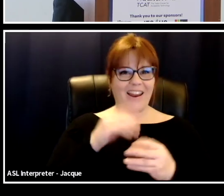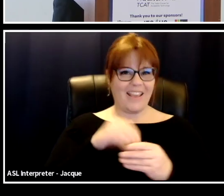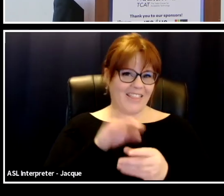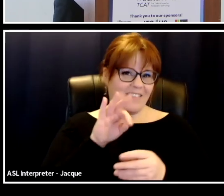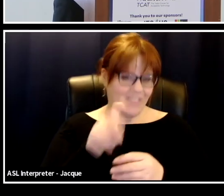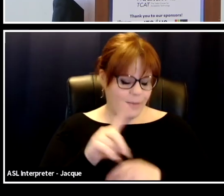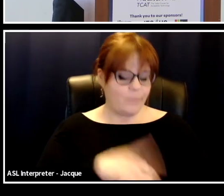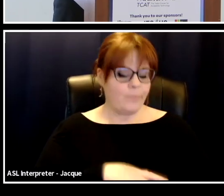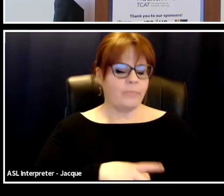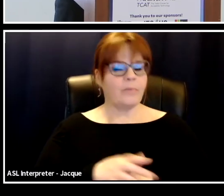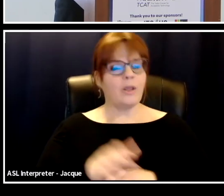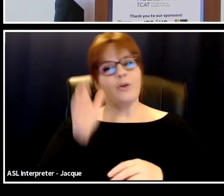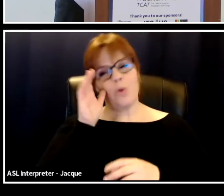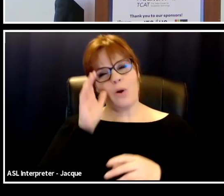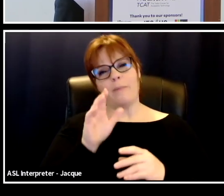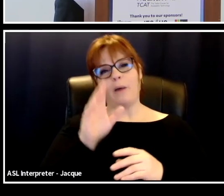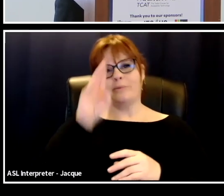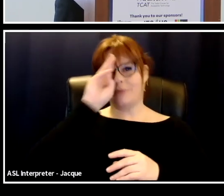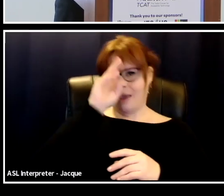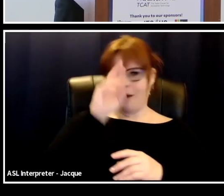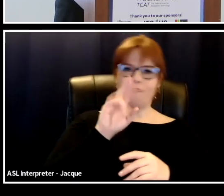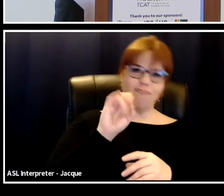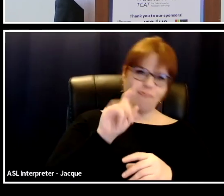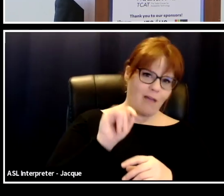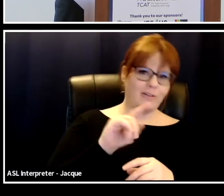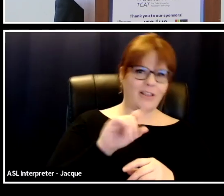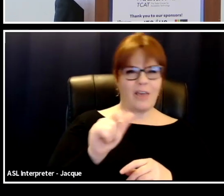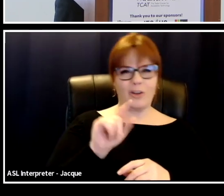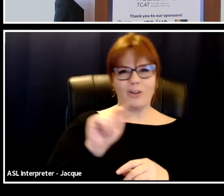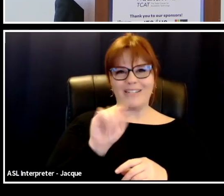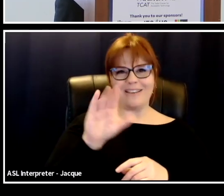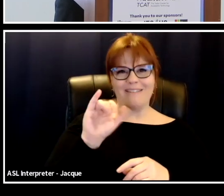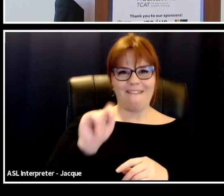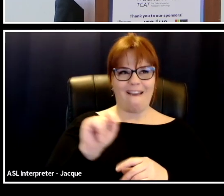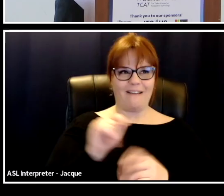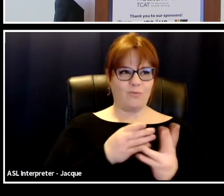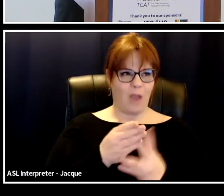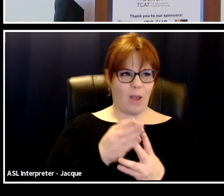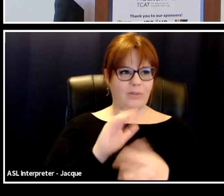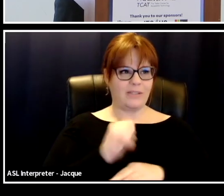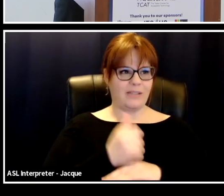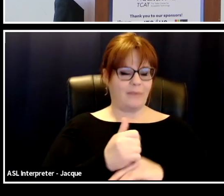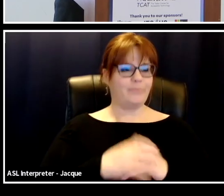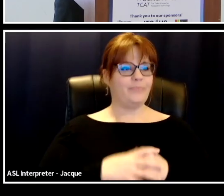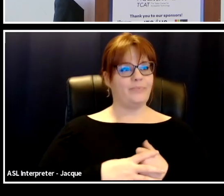heard about Scout Route and other strategies that the TCAT tool set kind of enables for that.